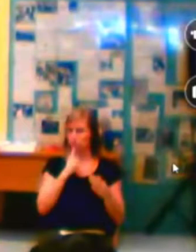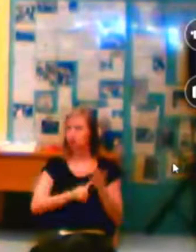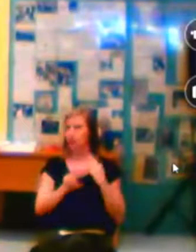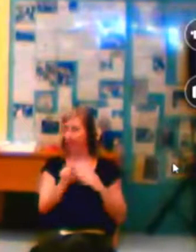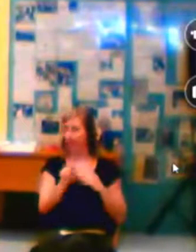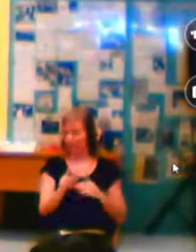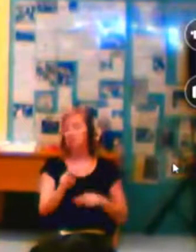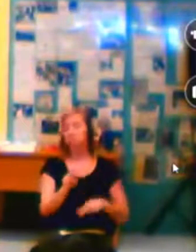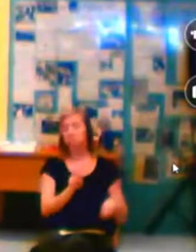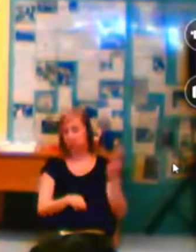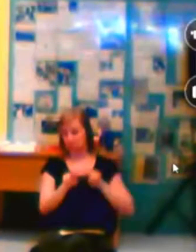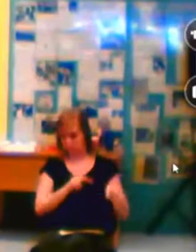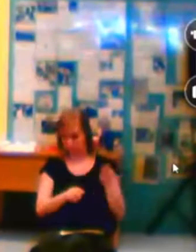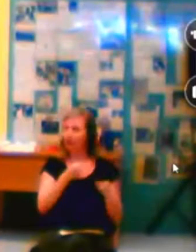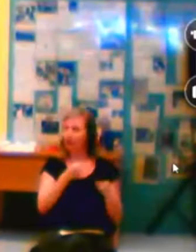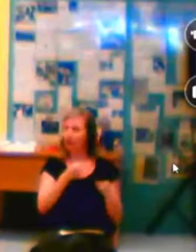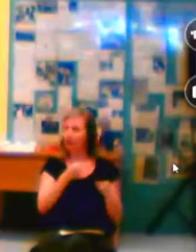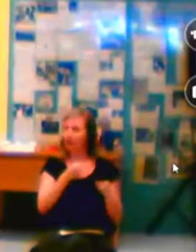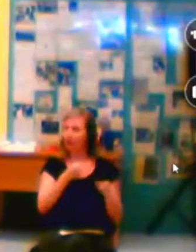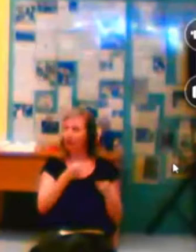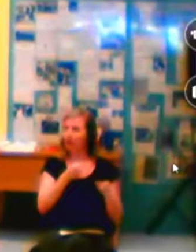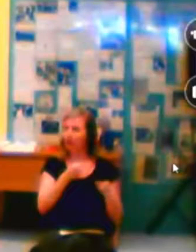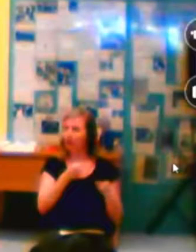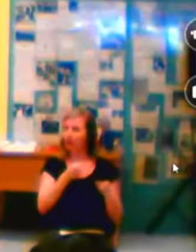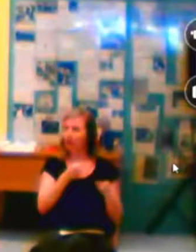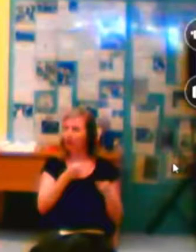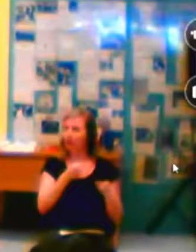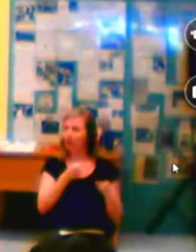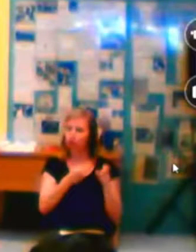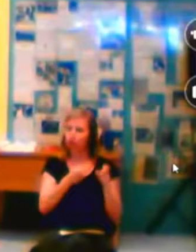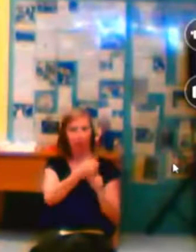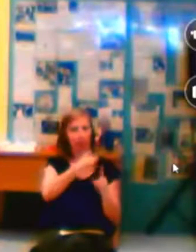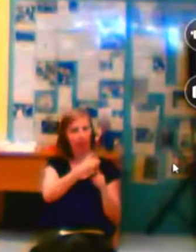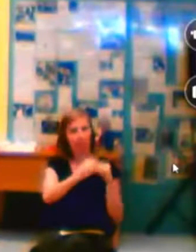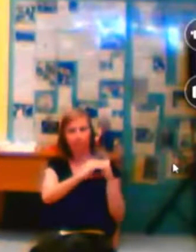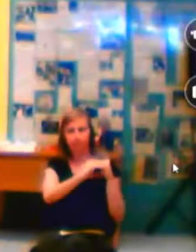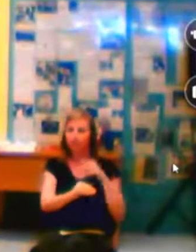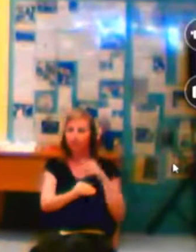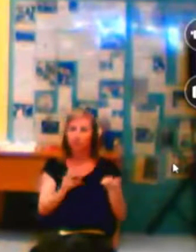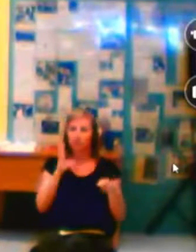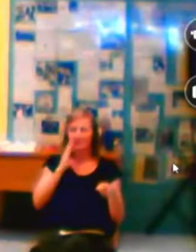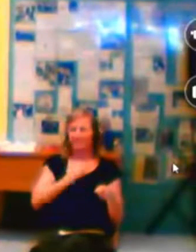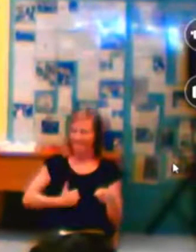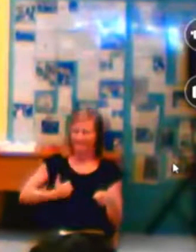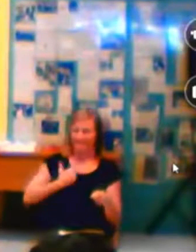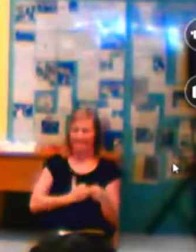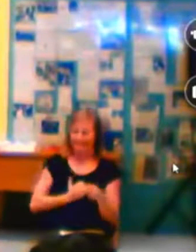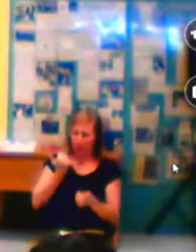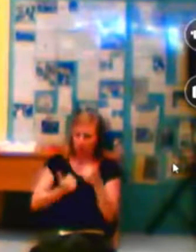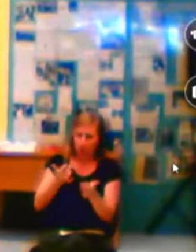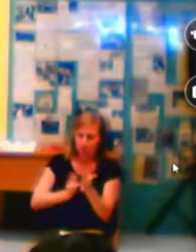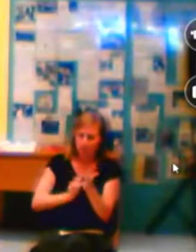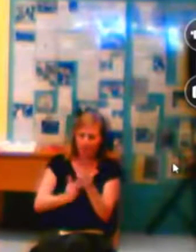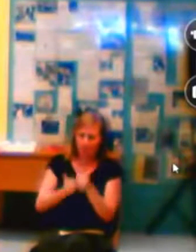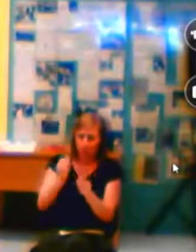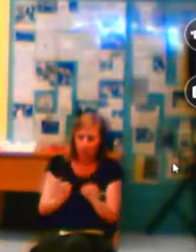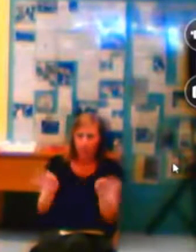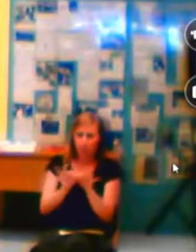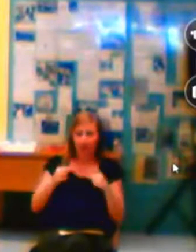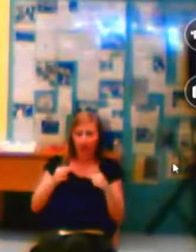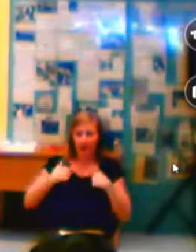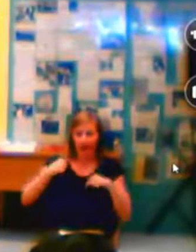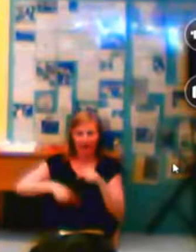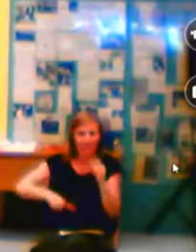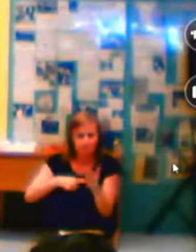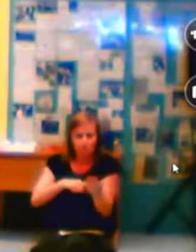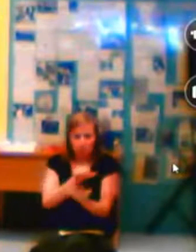have insurance. Once a year, I would refuse to fill her prescriptions until she came in for a checkup. At these visits, we